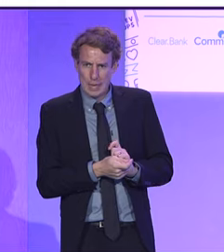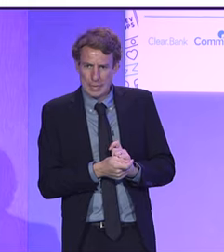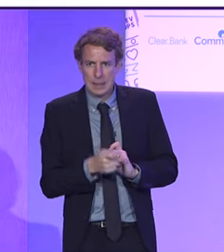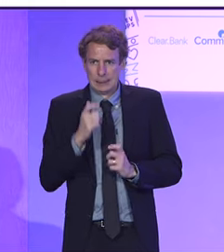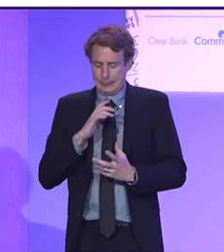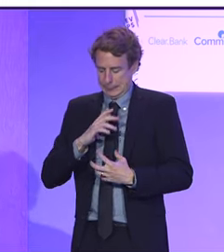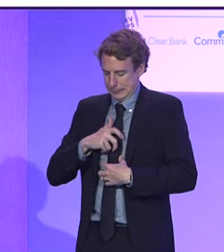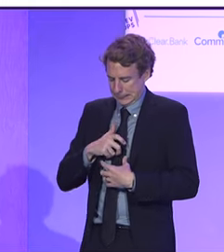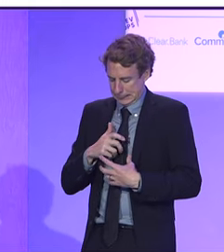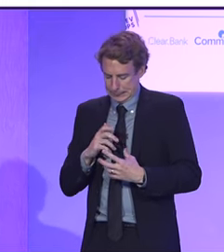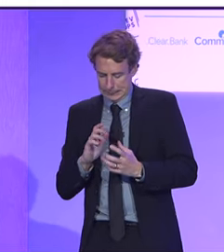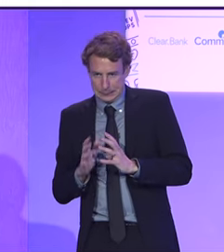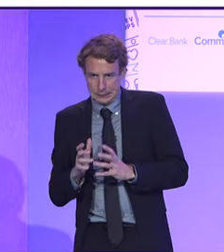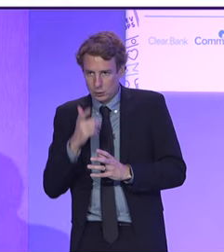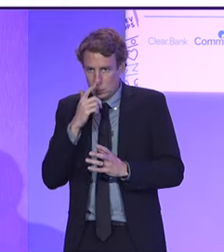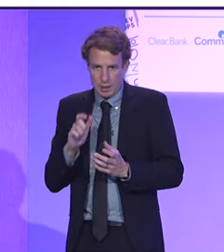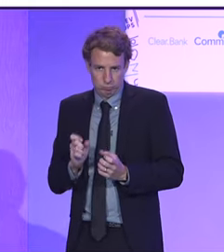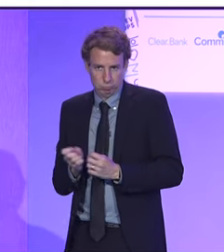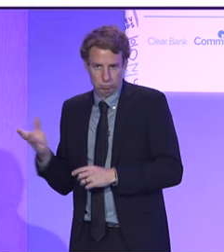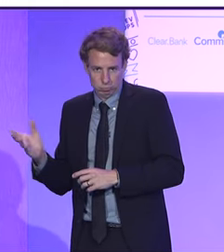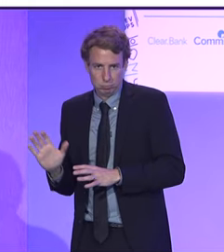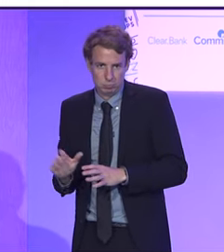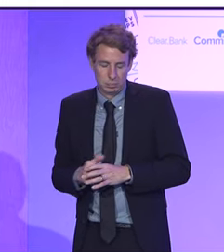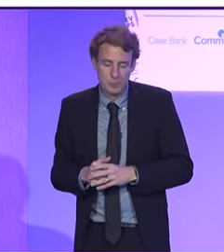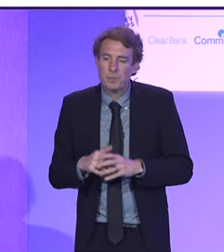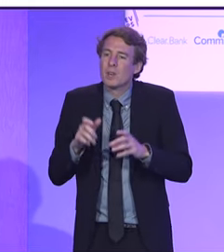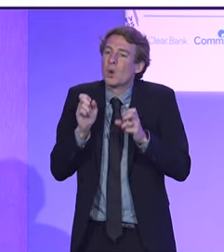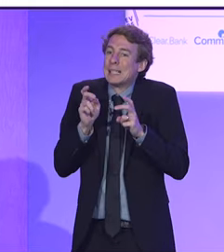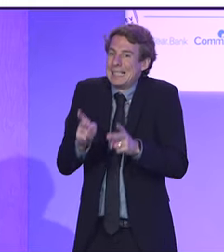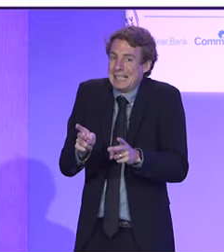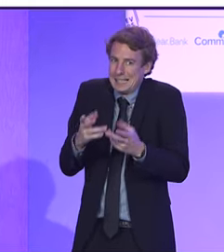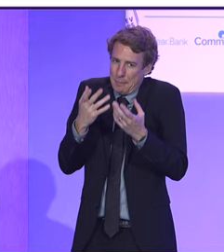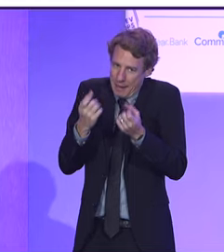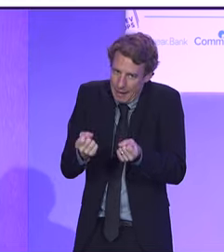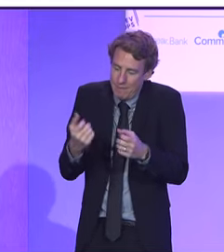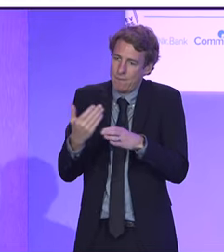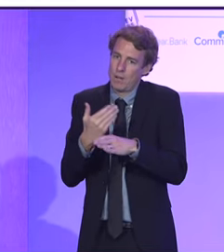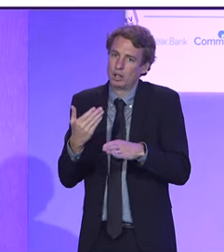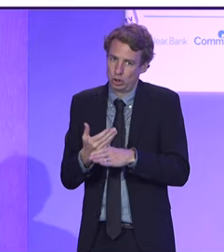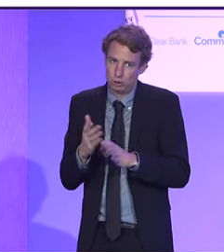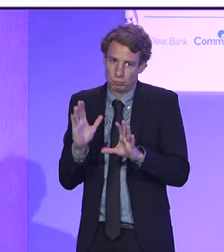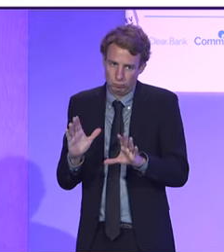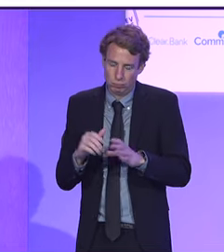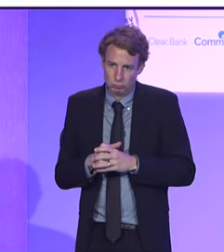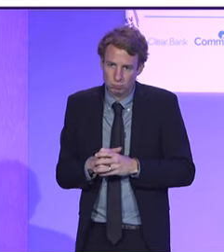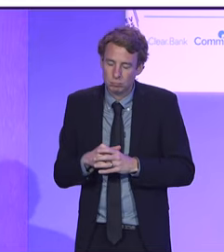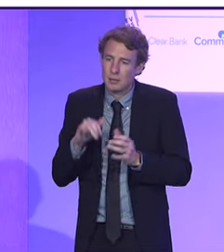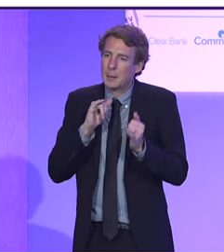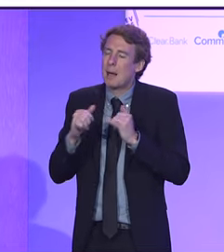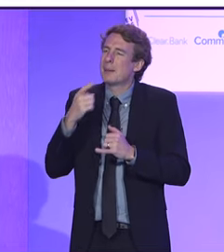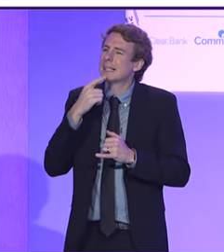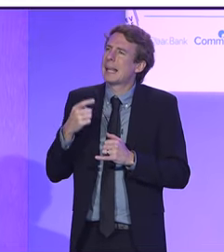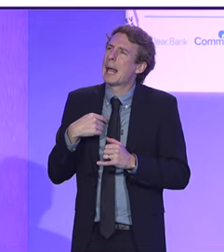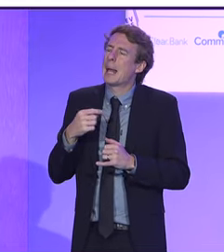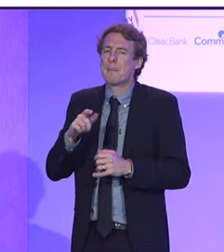So another thing, as mentioned before, is that a system has a function. And I will maybe sometimes use the word purpose, and